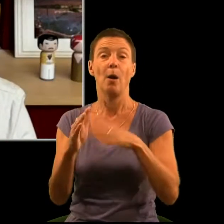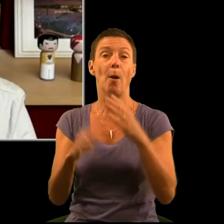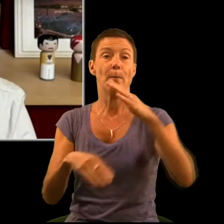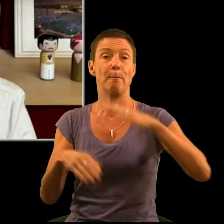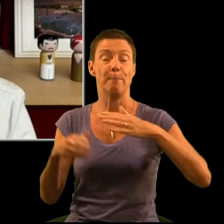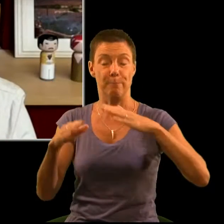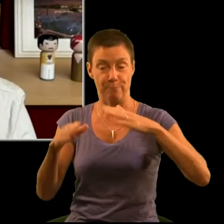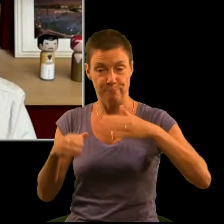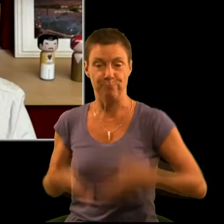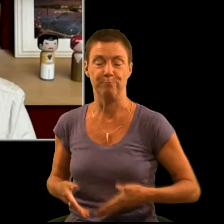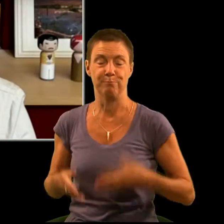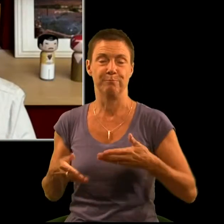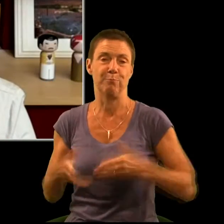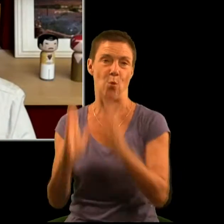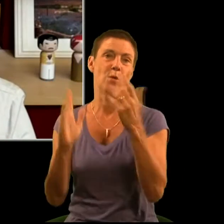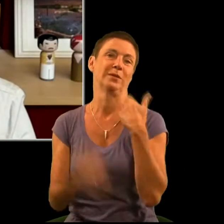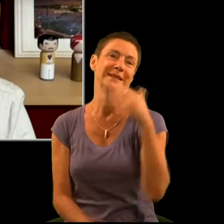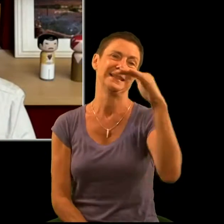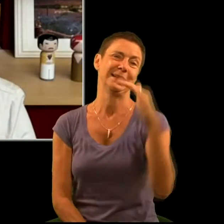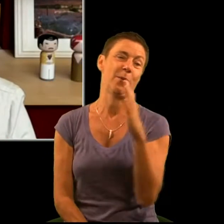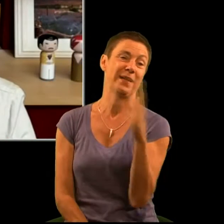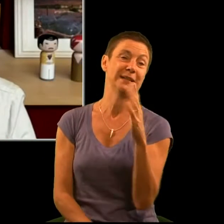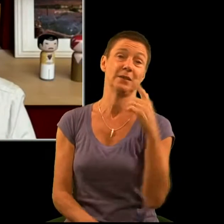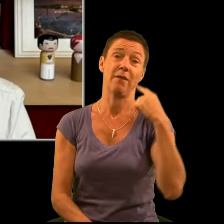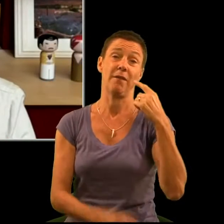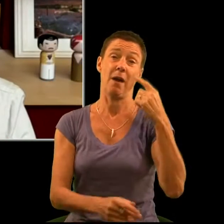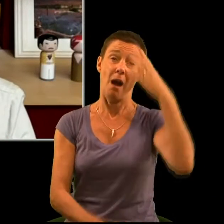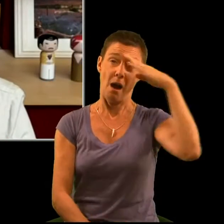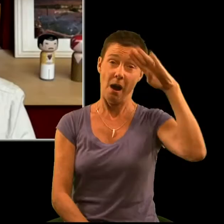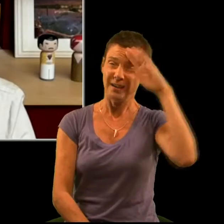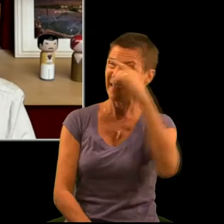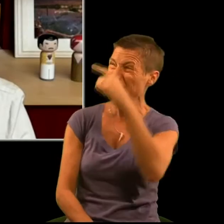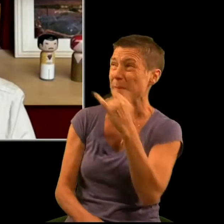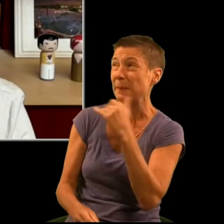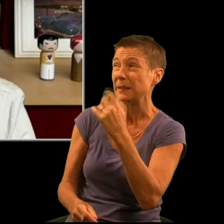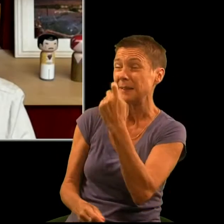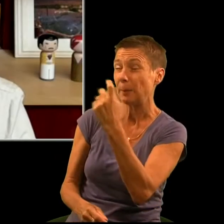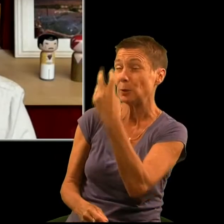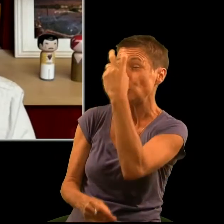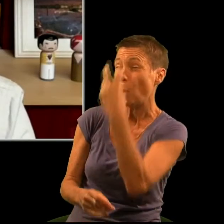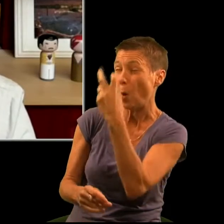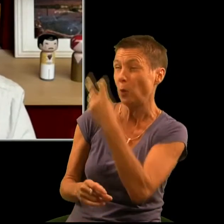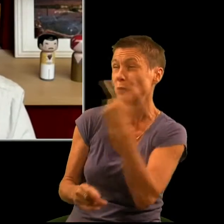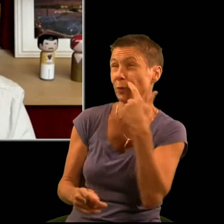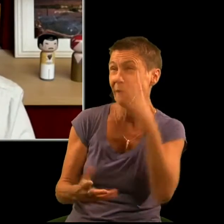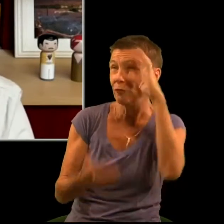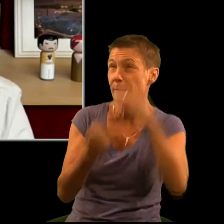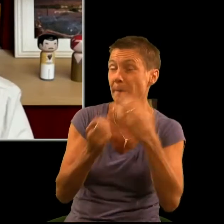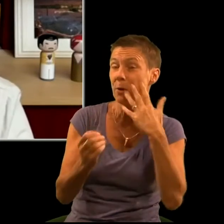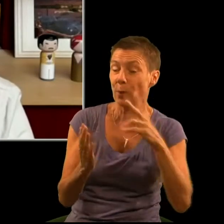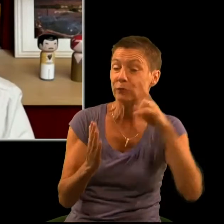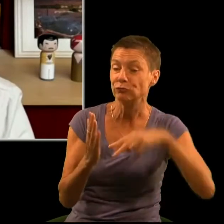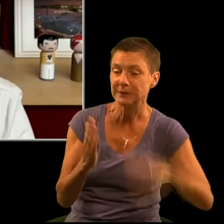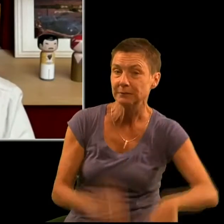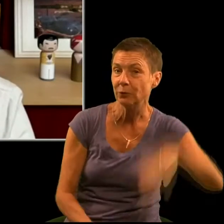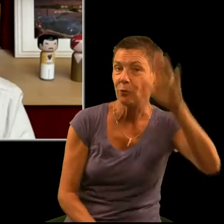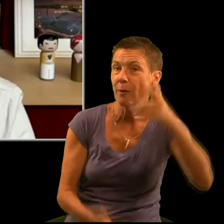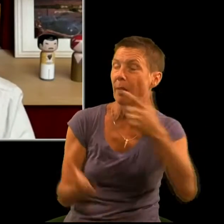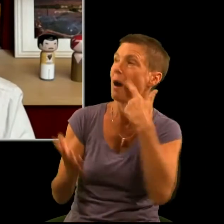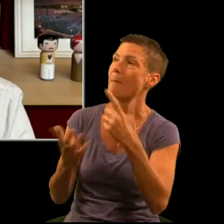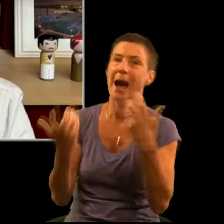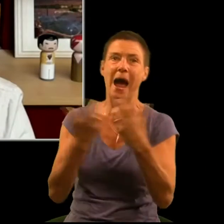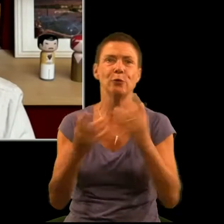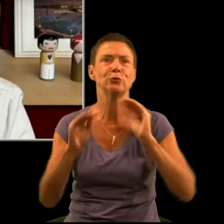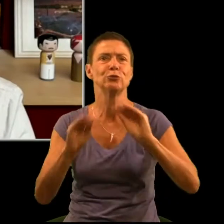southeast of Ireland. And I think Eoin is maybe just a wee bit too old, I hope he doesn't mind me saying that, to have read How to Train Your Dragon